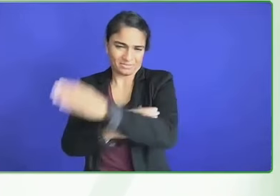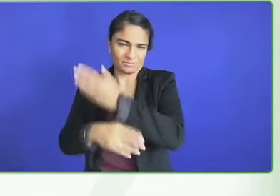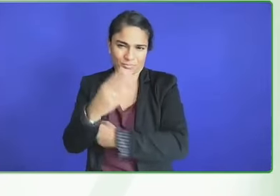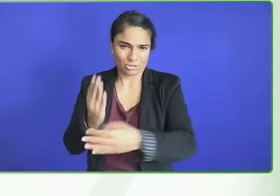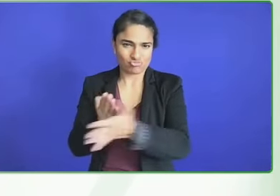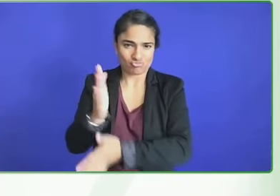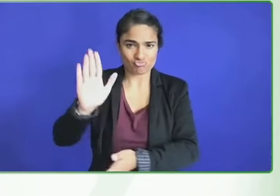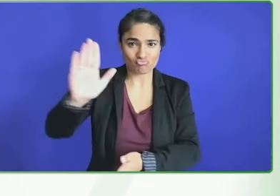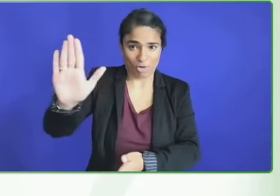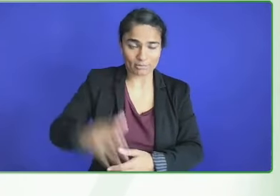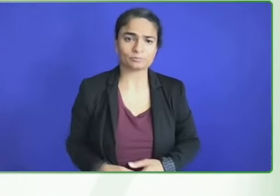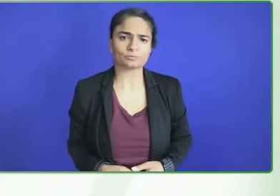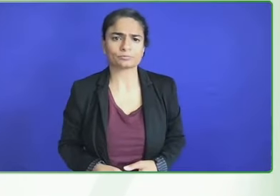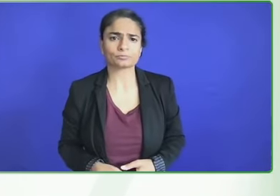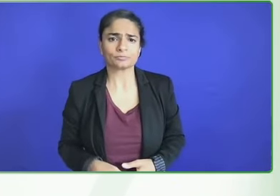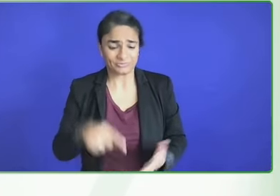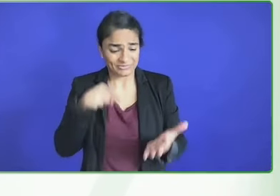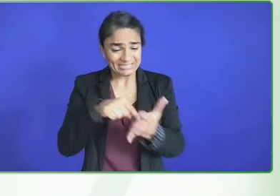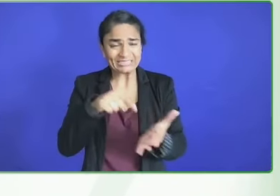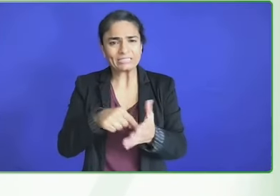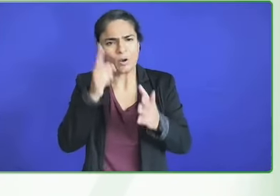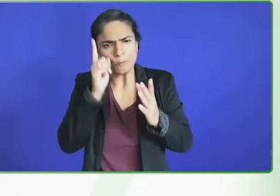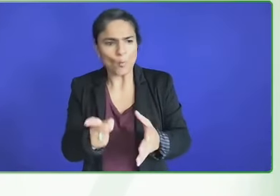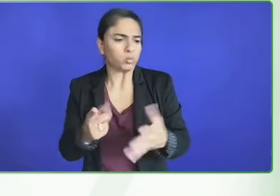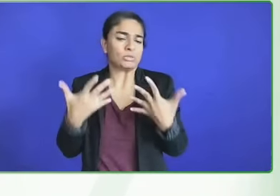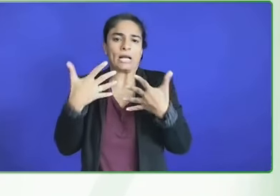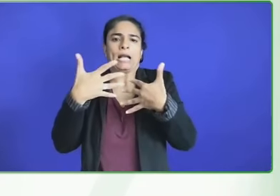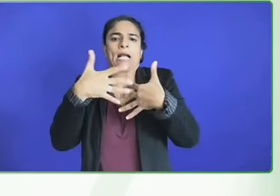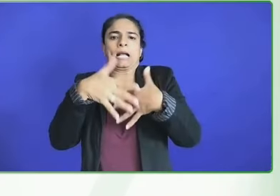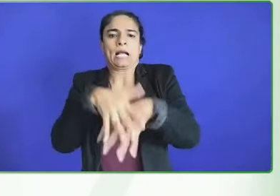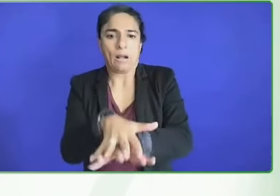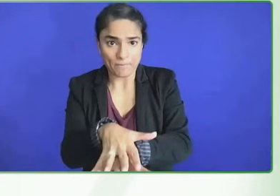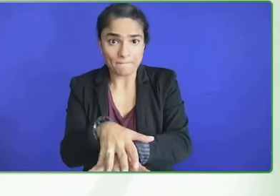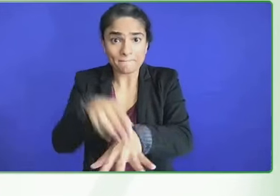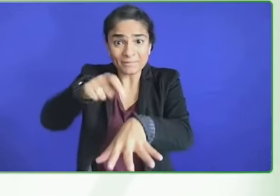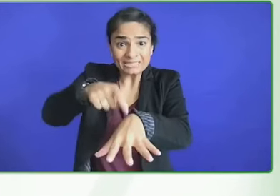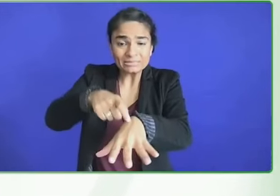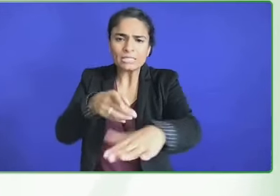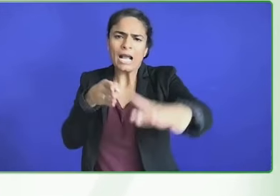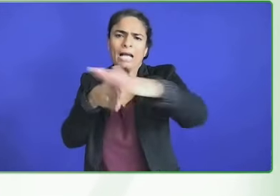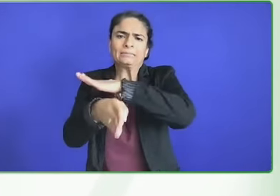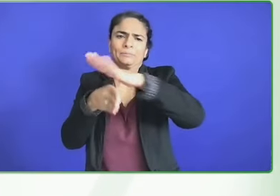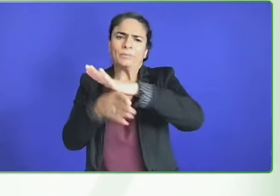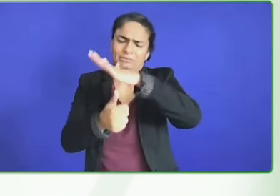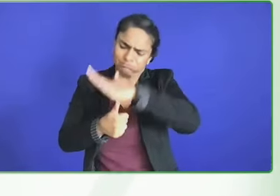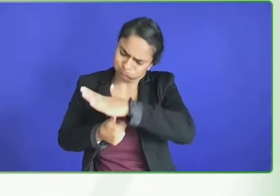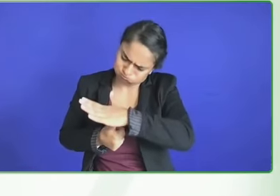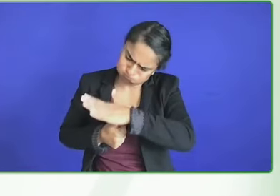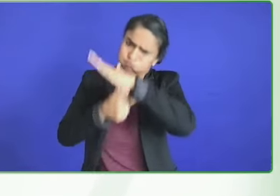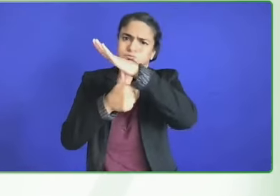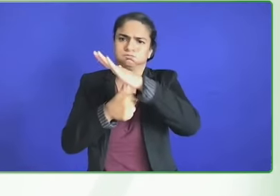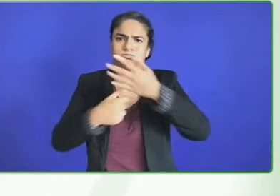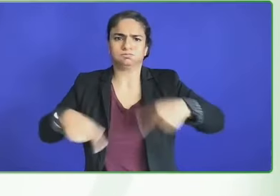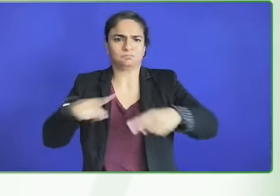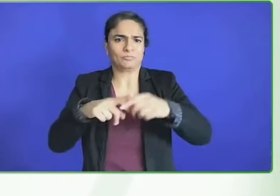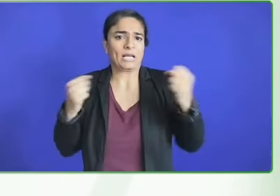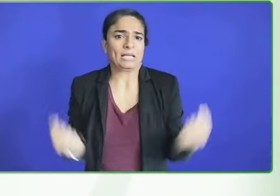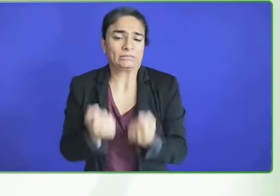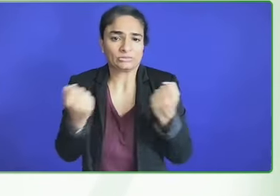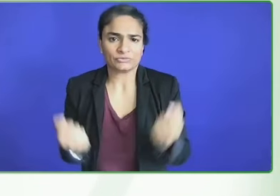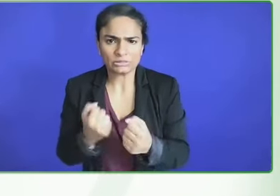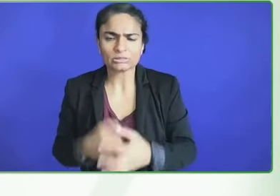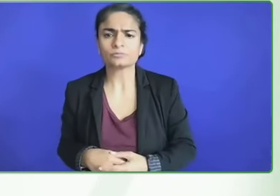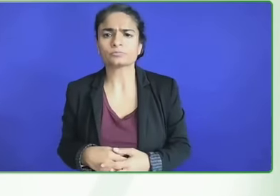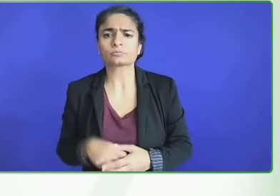in all areas of the articles of the conventions in relation to